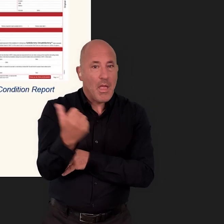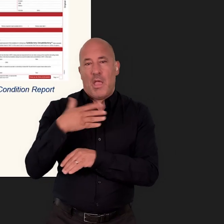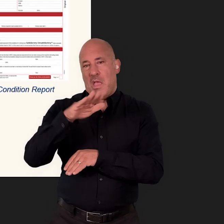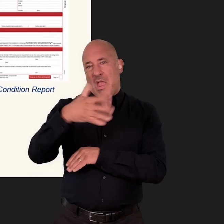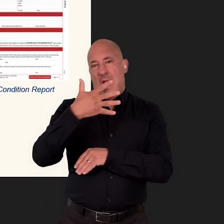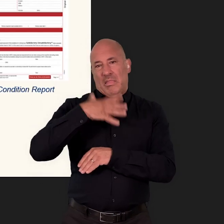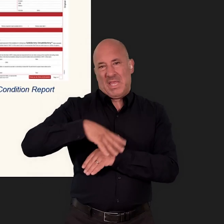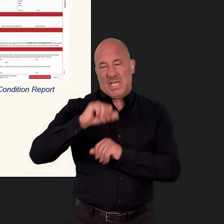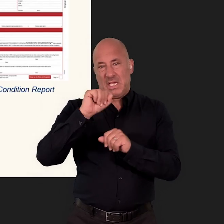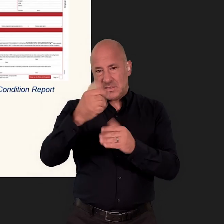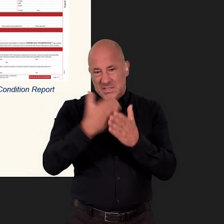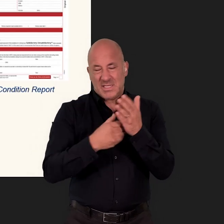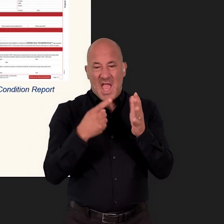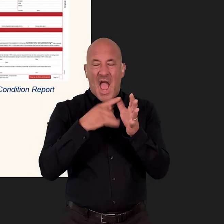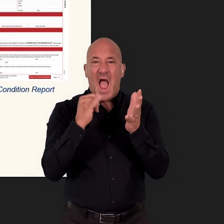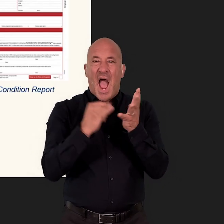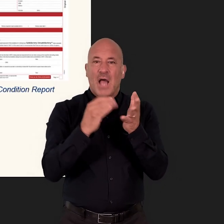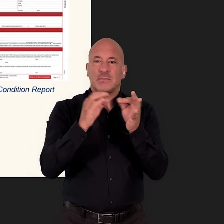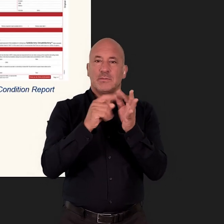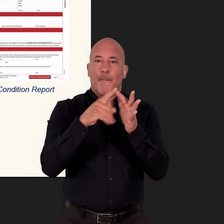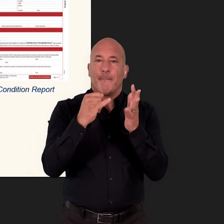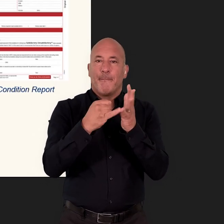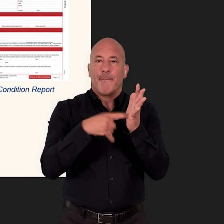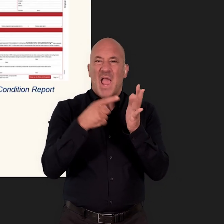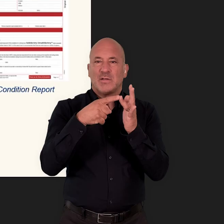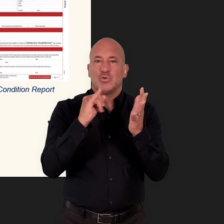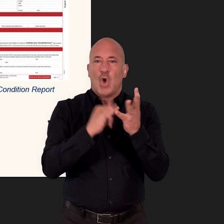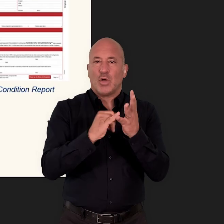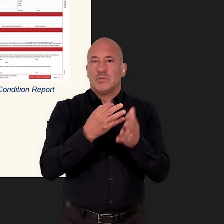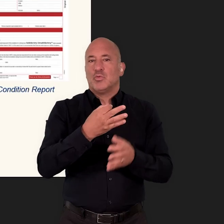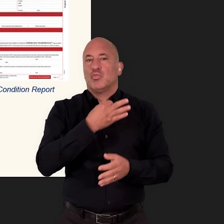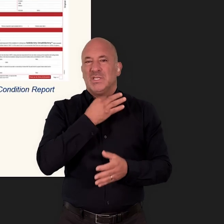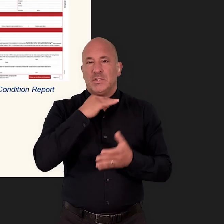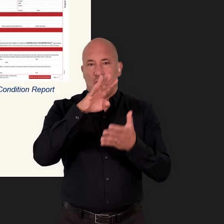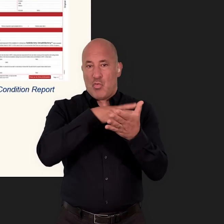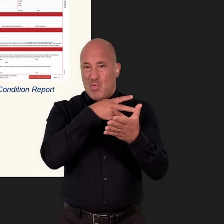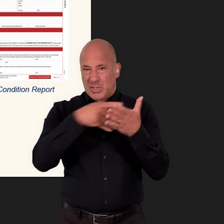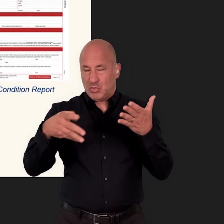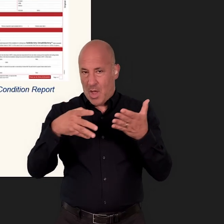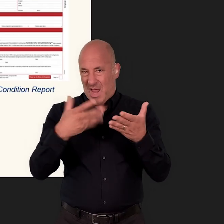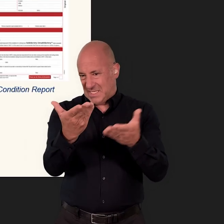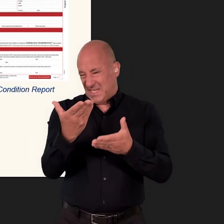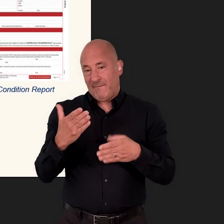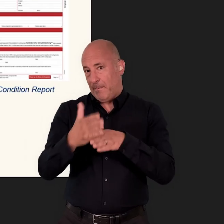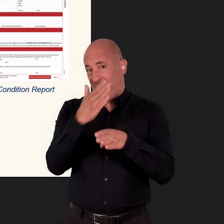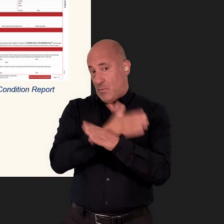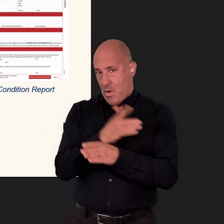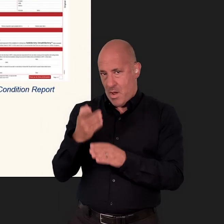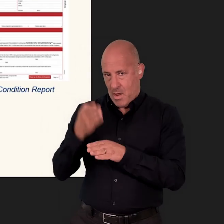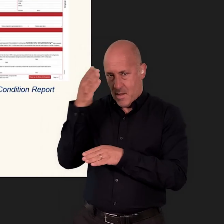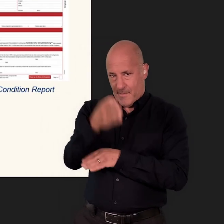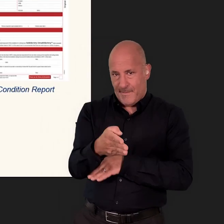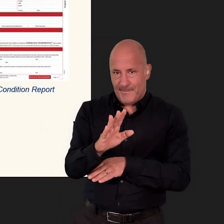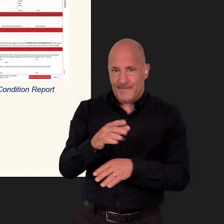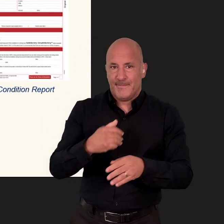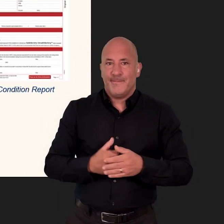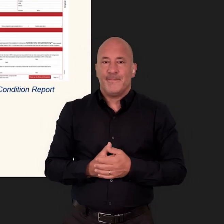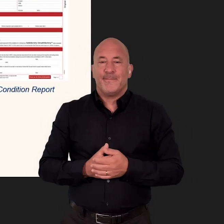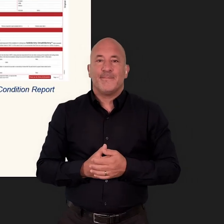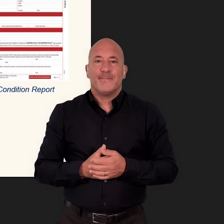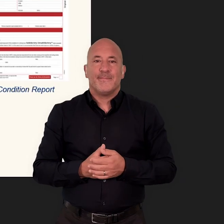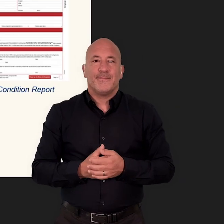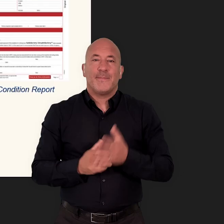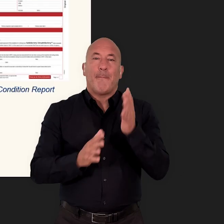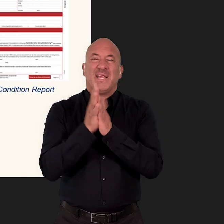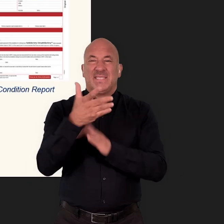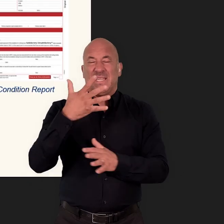meeting to take place in person on site, Historic England will request a copy of the site asbestos risk